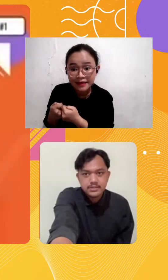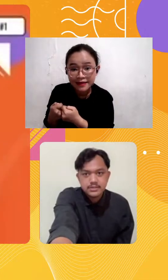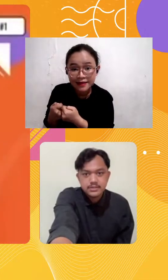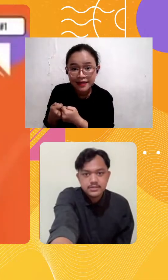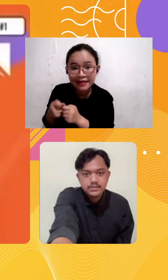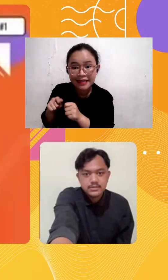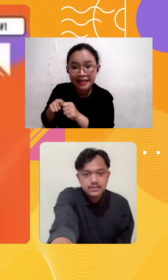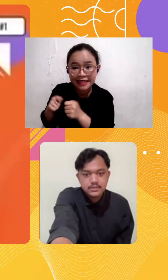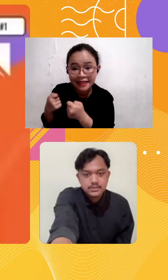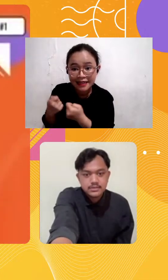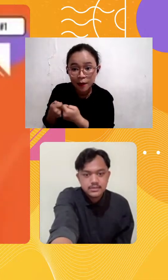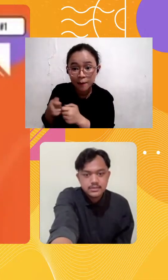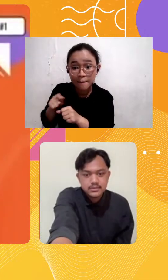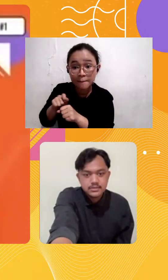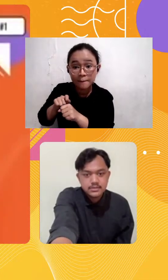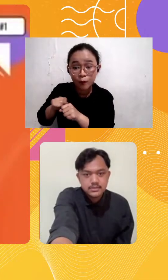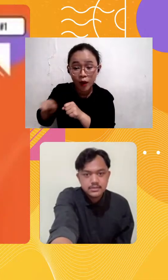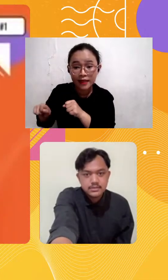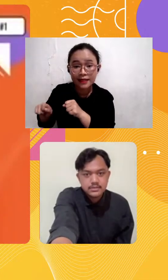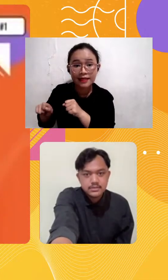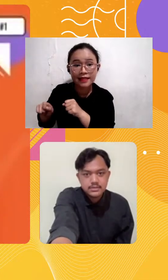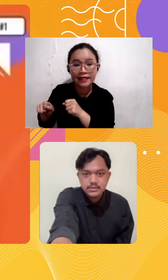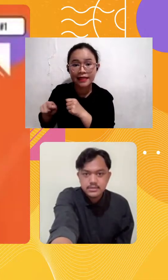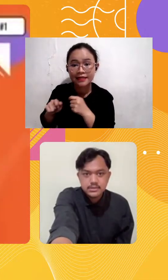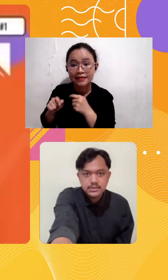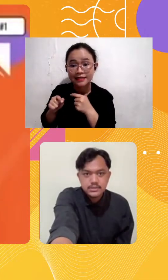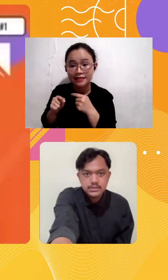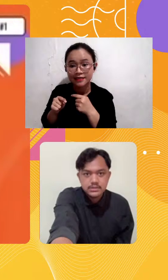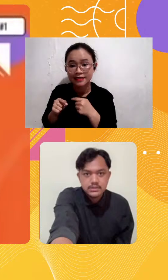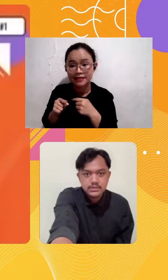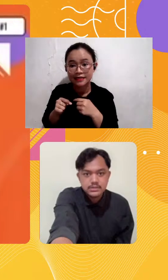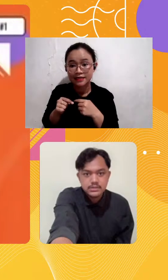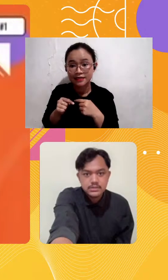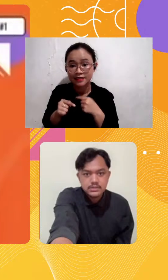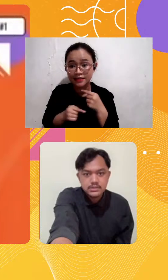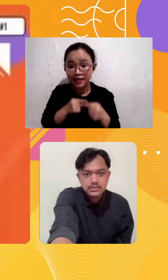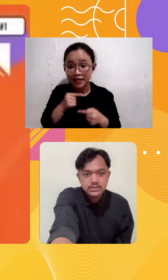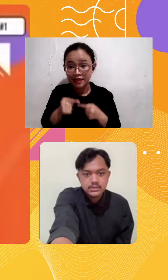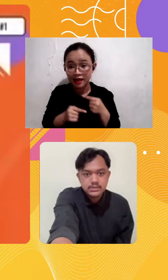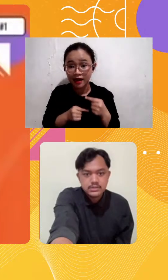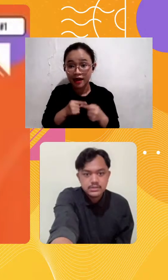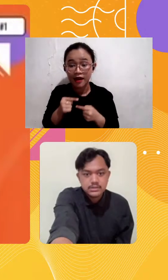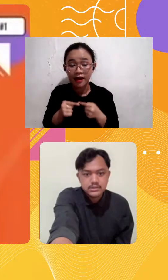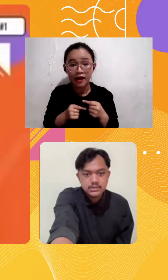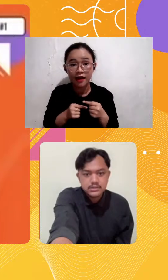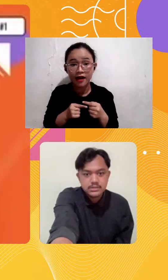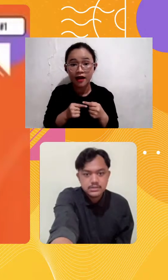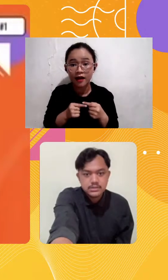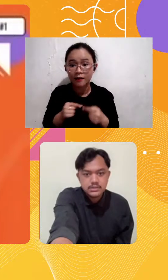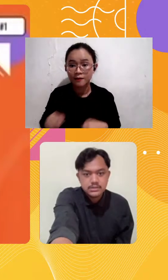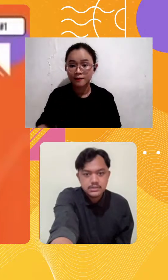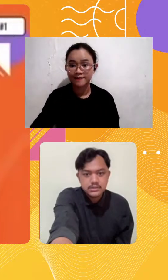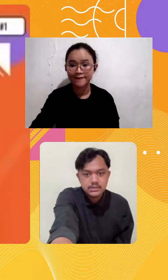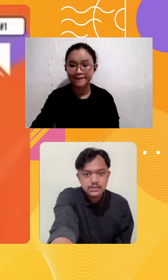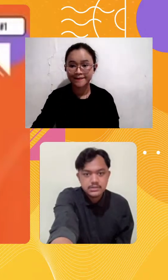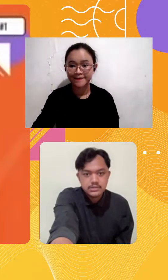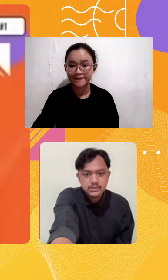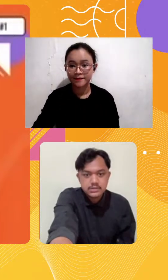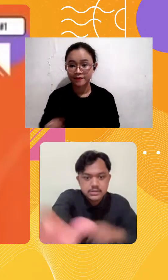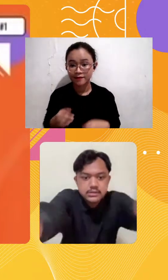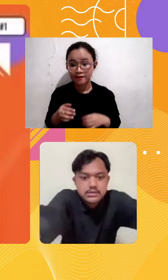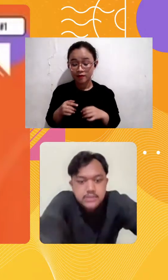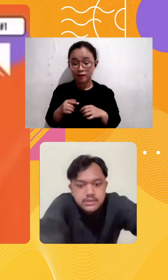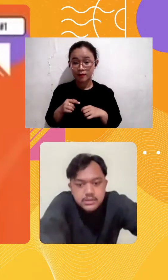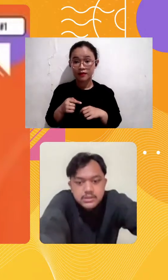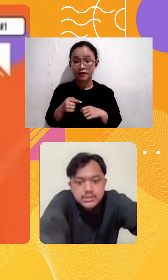to have a in-depth insight to better have to understand better the issue of SRH